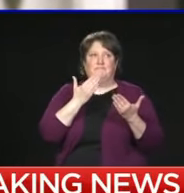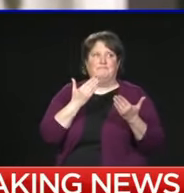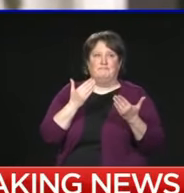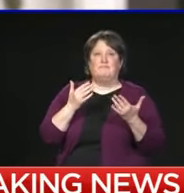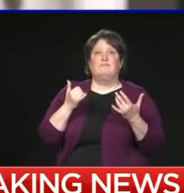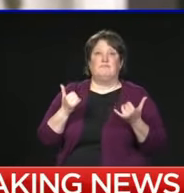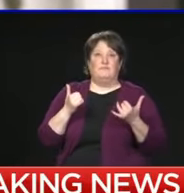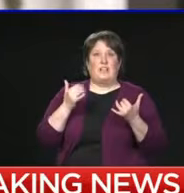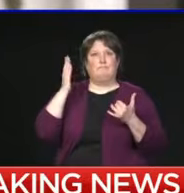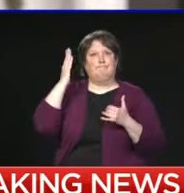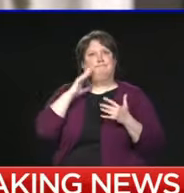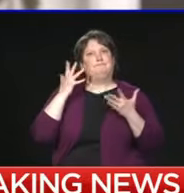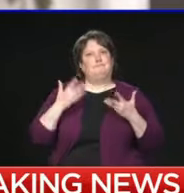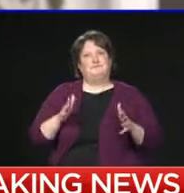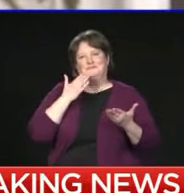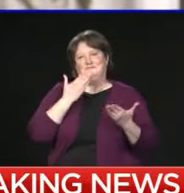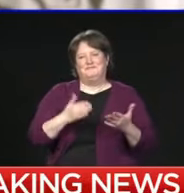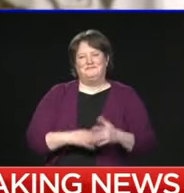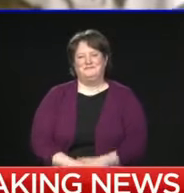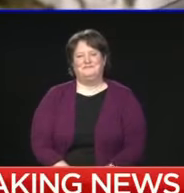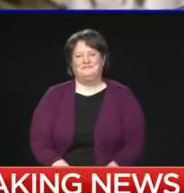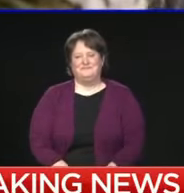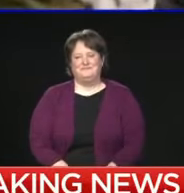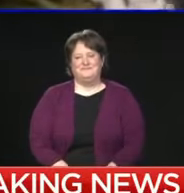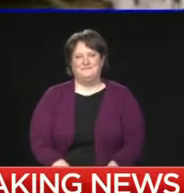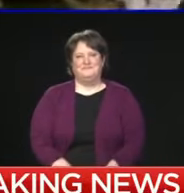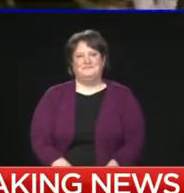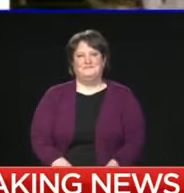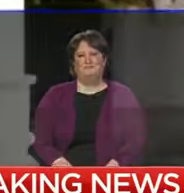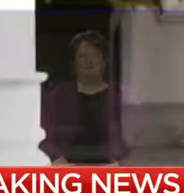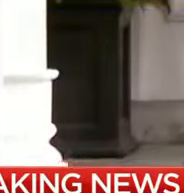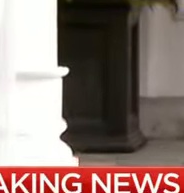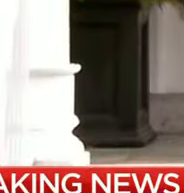you. That is the end of today's press conference. Thank you. Thank you. Merci.